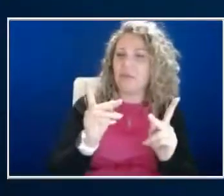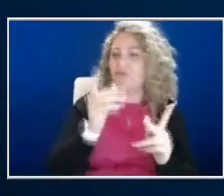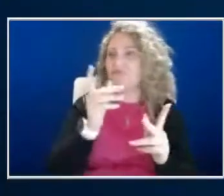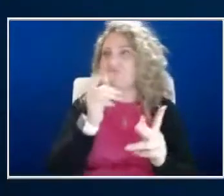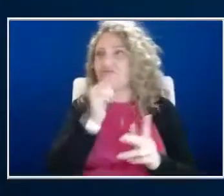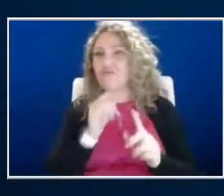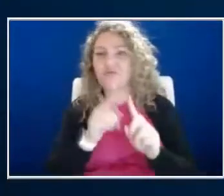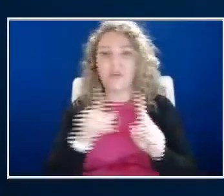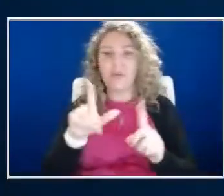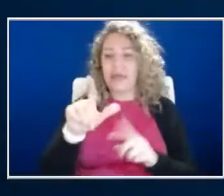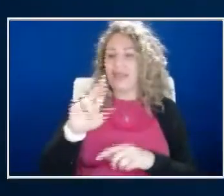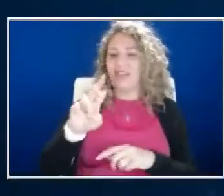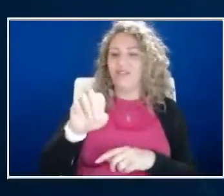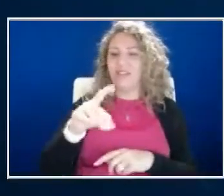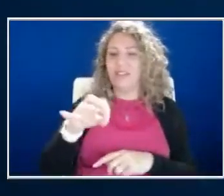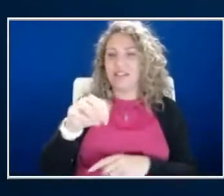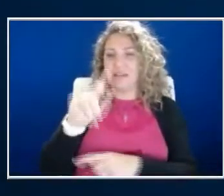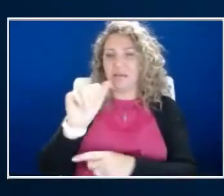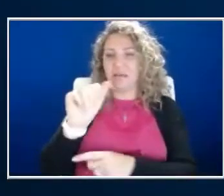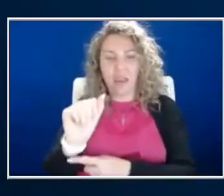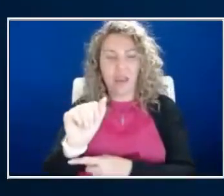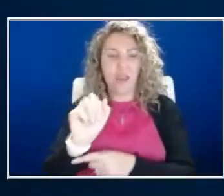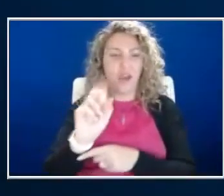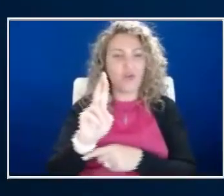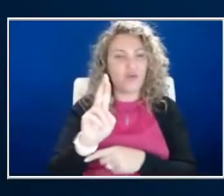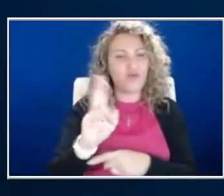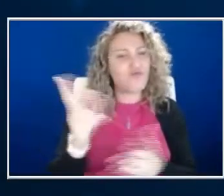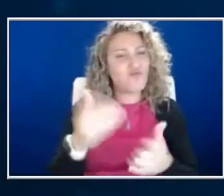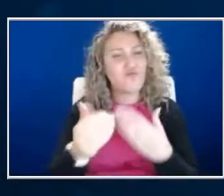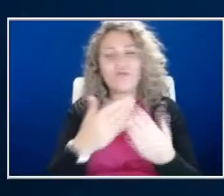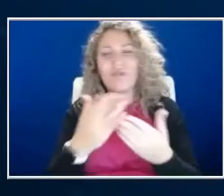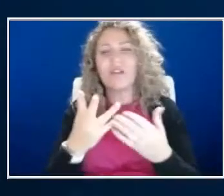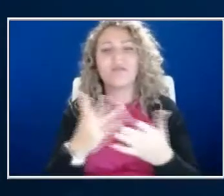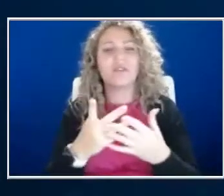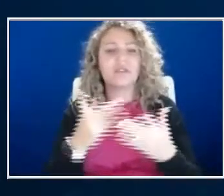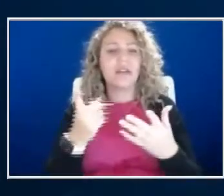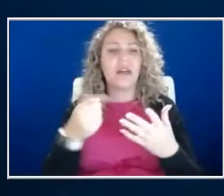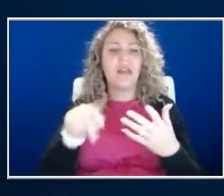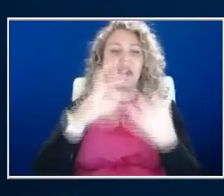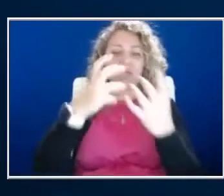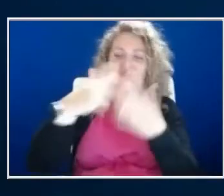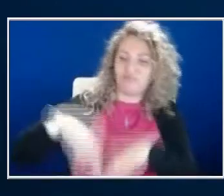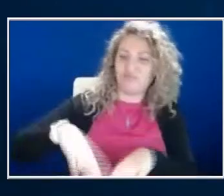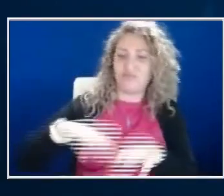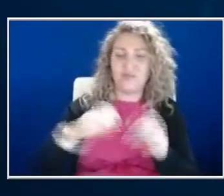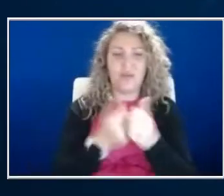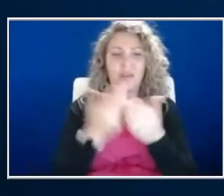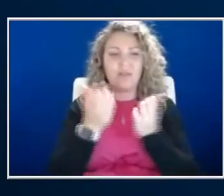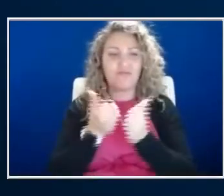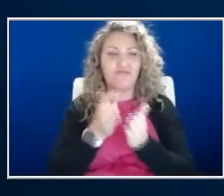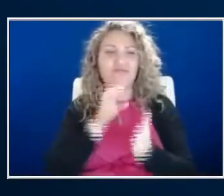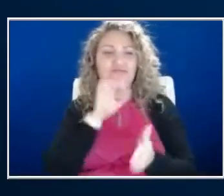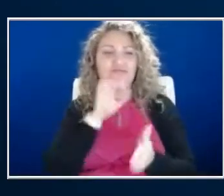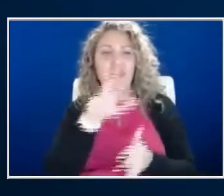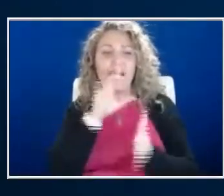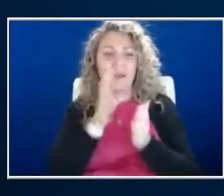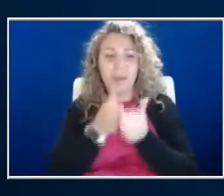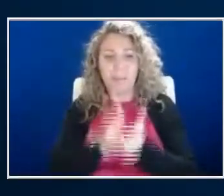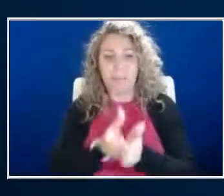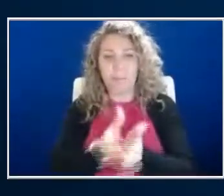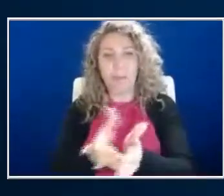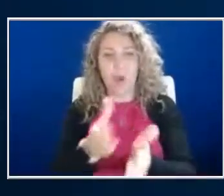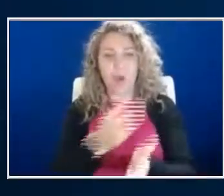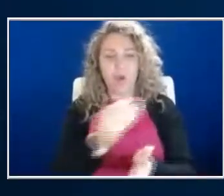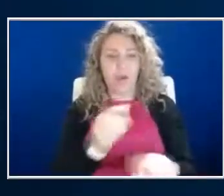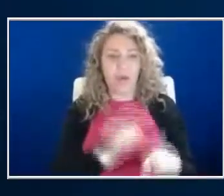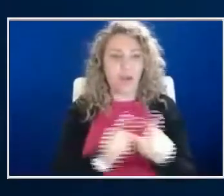lymphedema, they are able to really work through that with dragon boating, as well as, for all